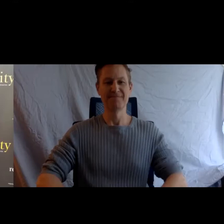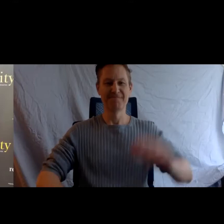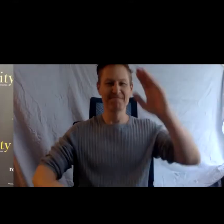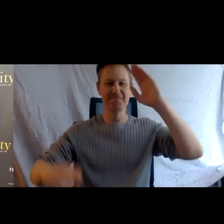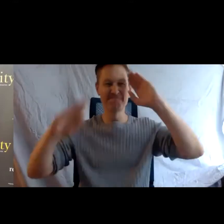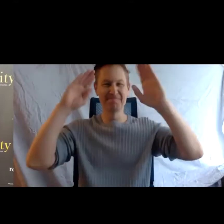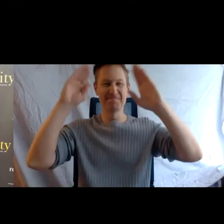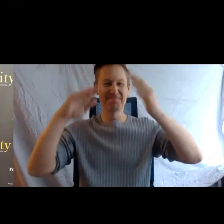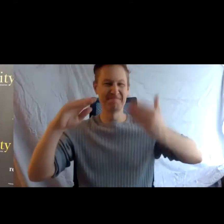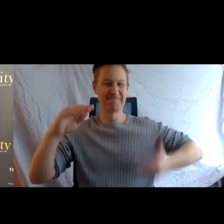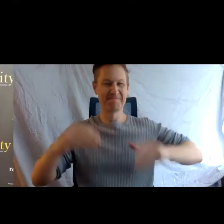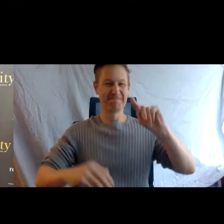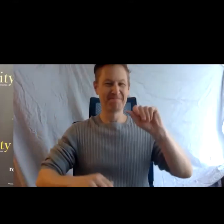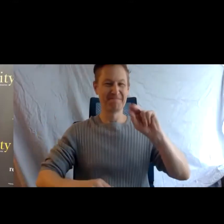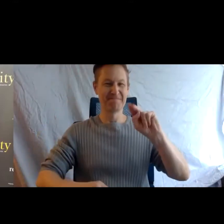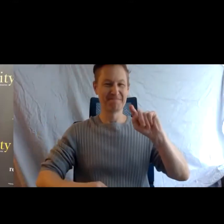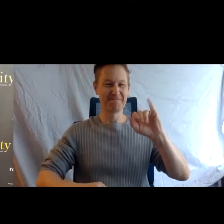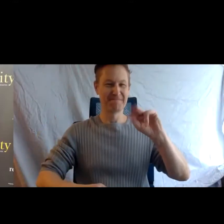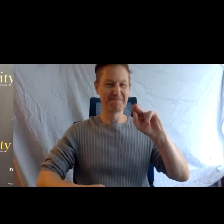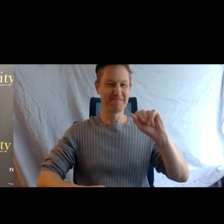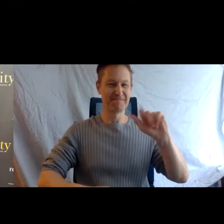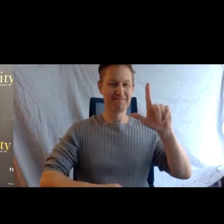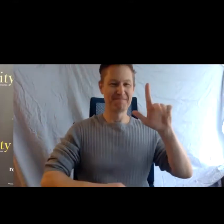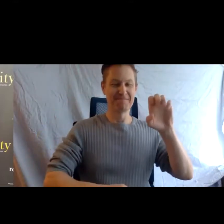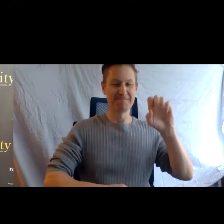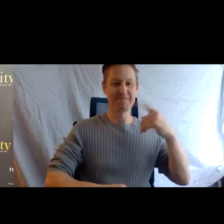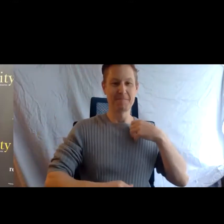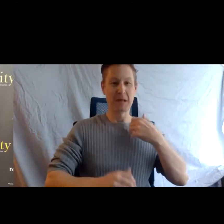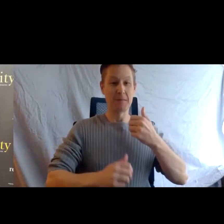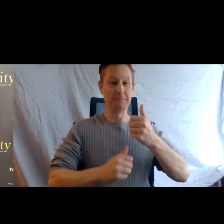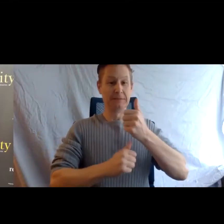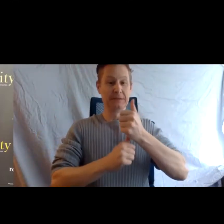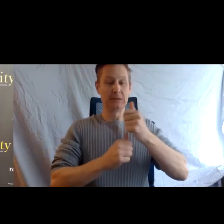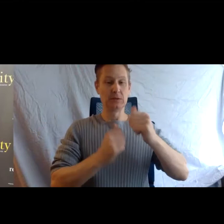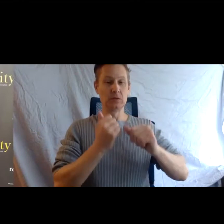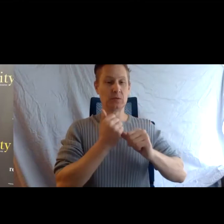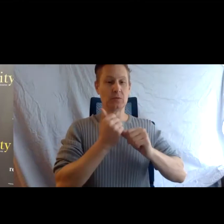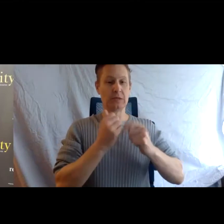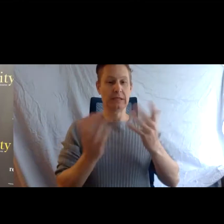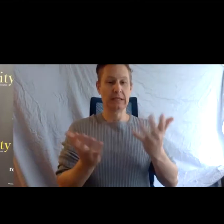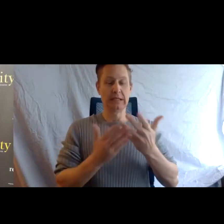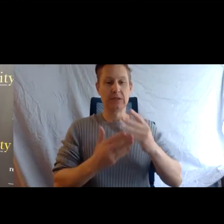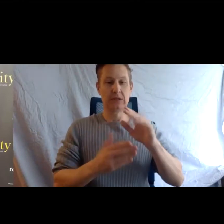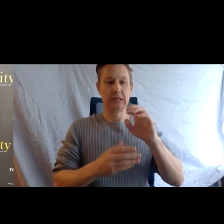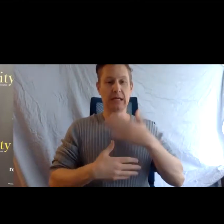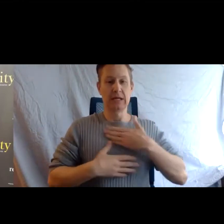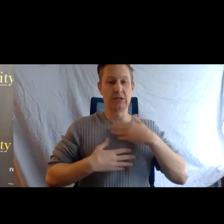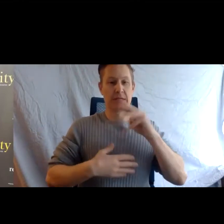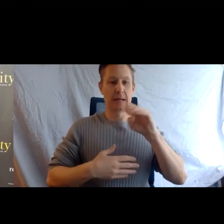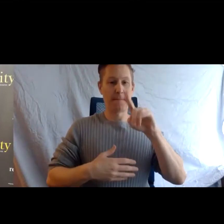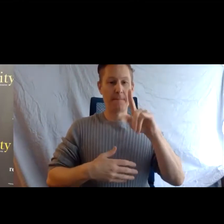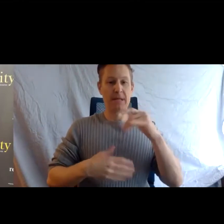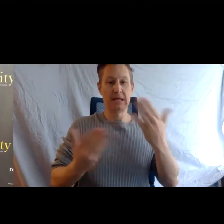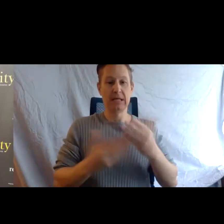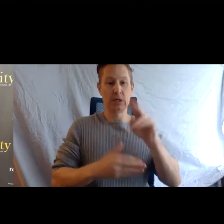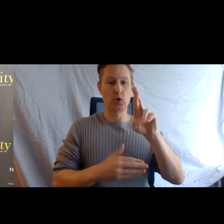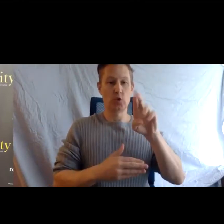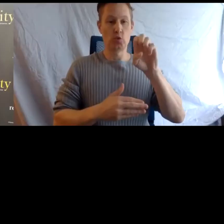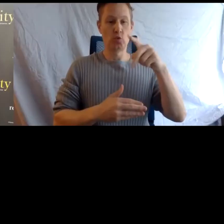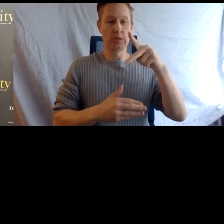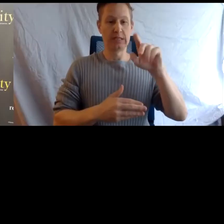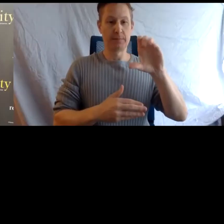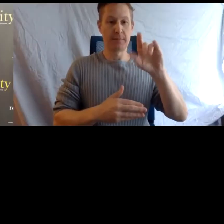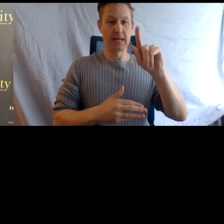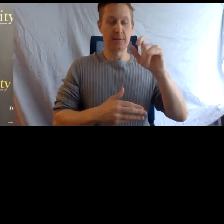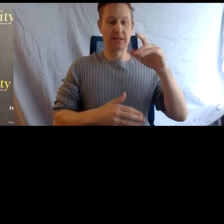Hello, my name is Tatiana Lee, and I'm the Senior Associate of Entertainment and Media here at Respectability. I am a brown-skinned disabled Black woman